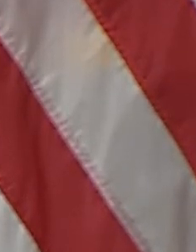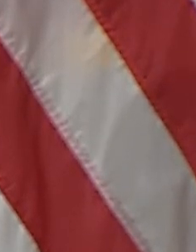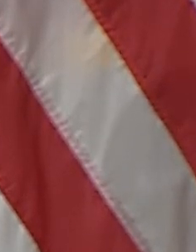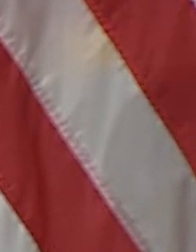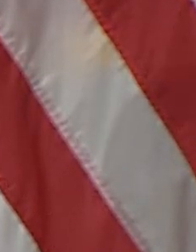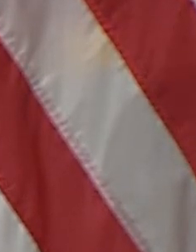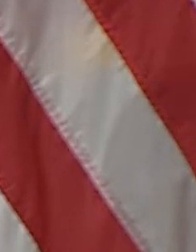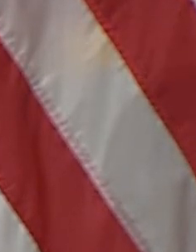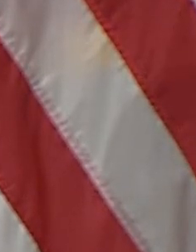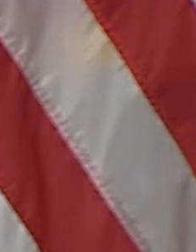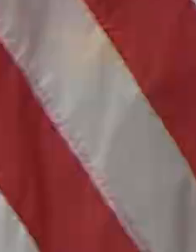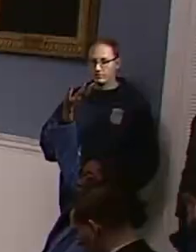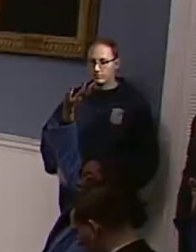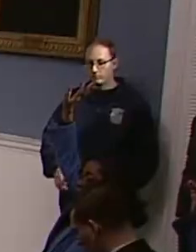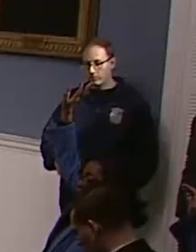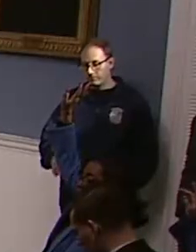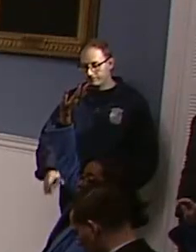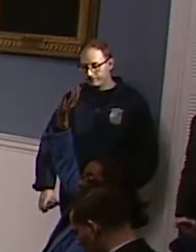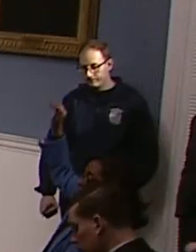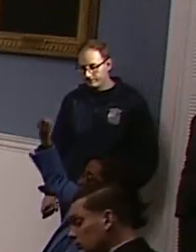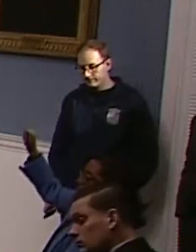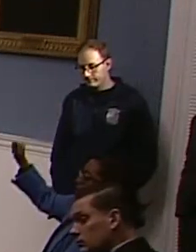all.